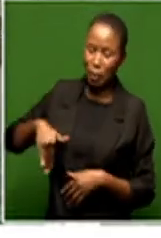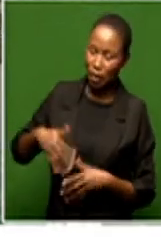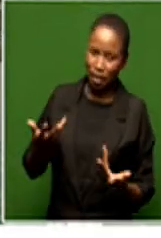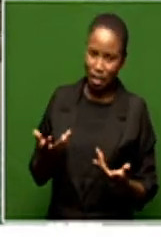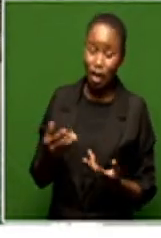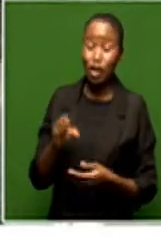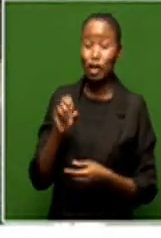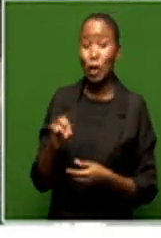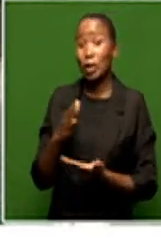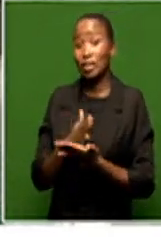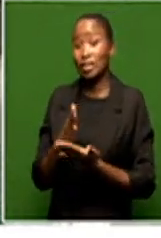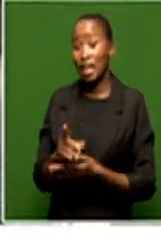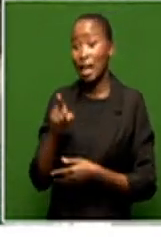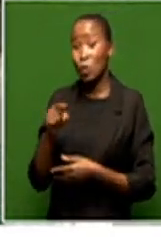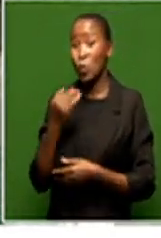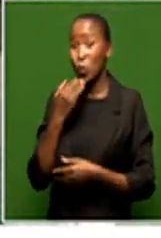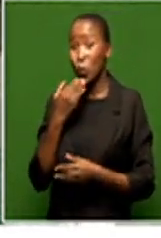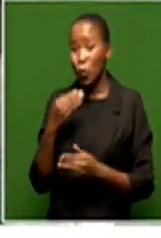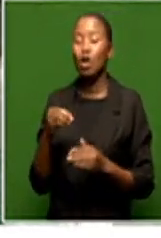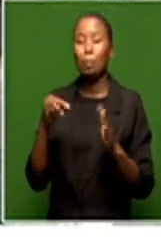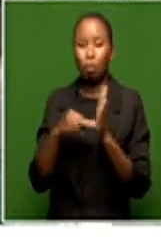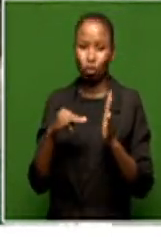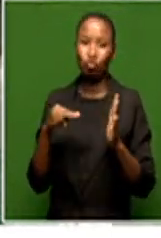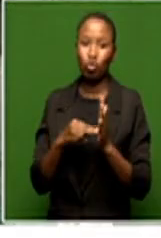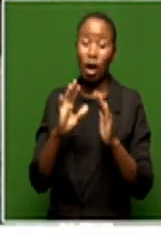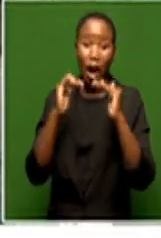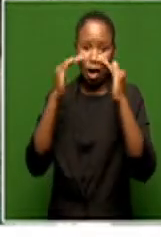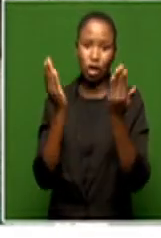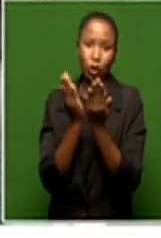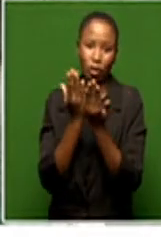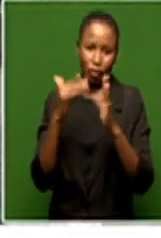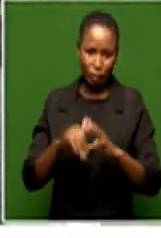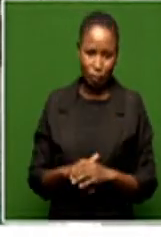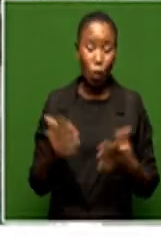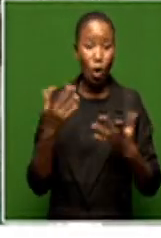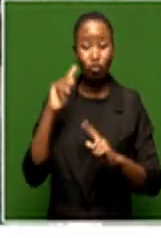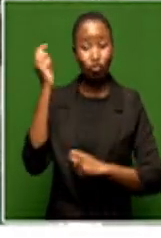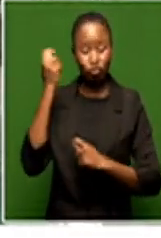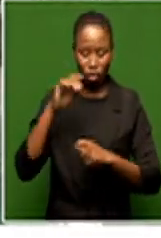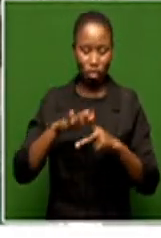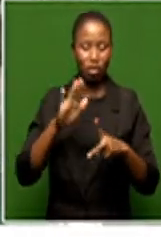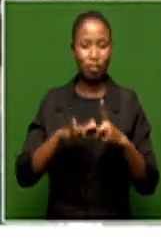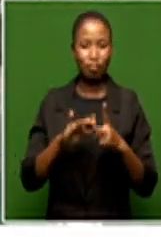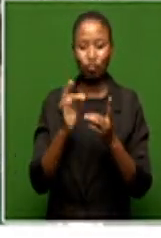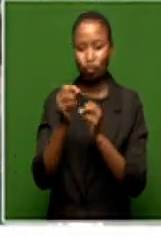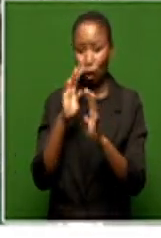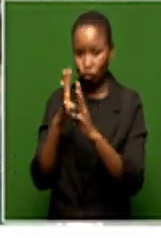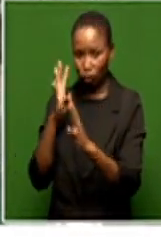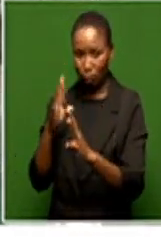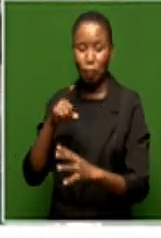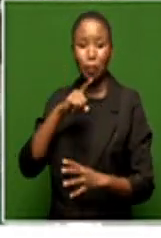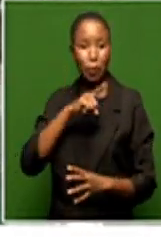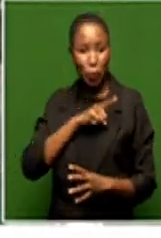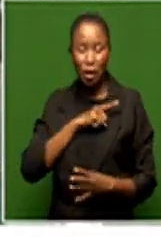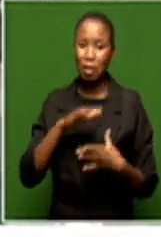reopened. And those were the grade 12 schools in rural areas, in township schools, due to lack of